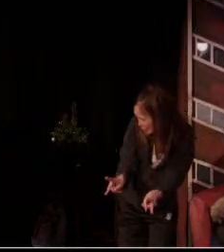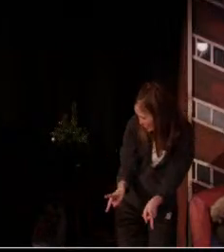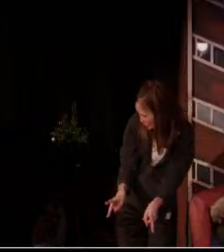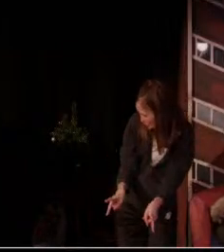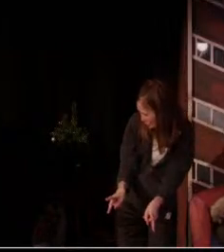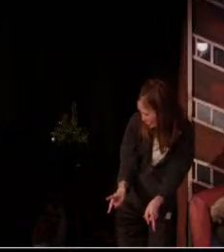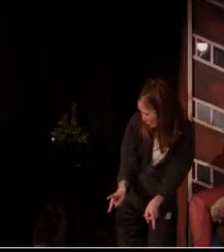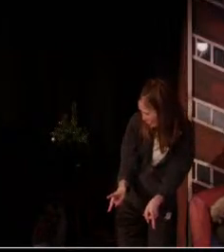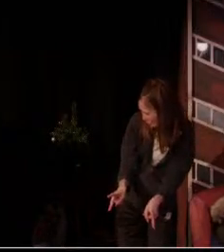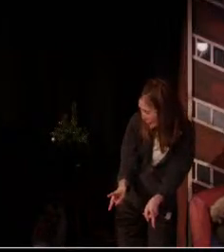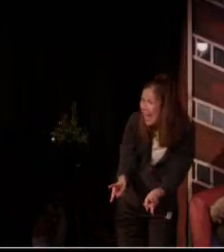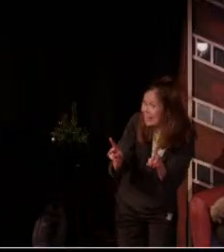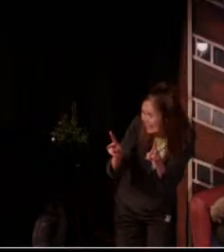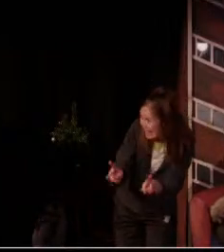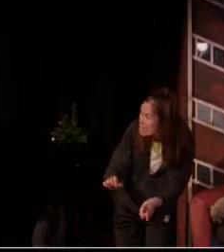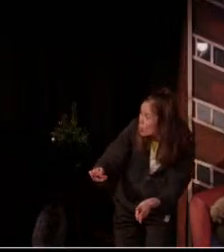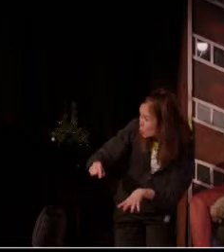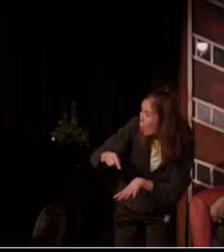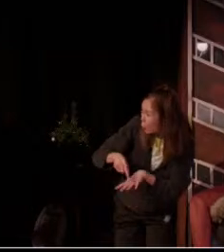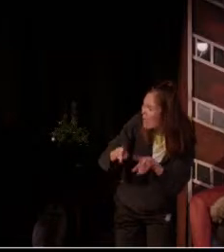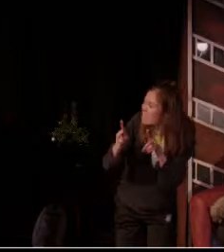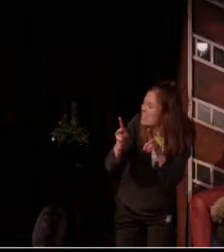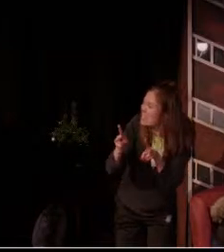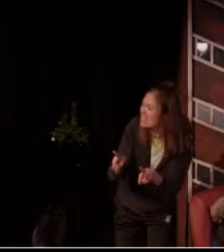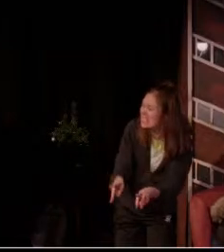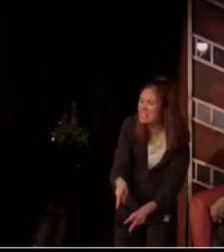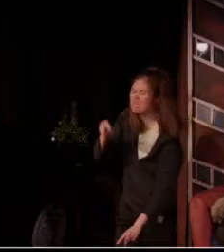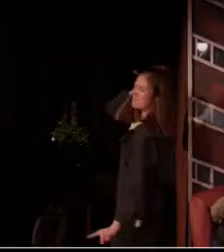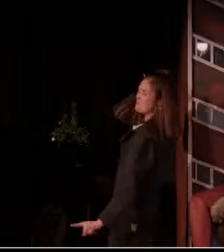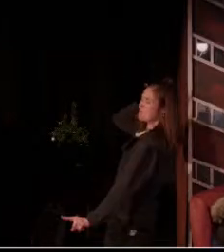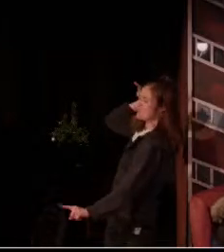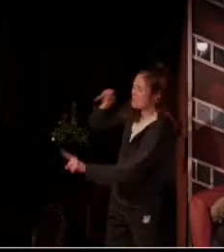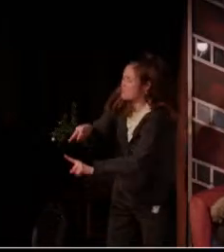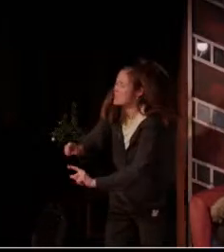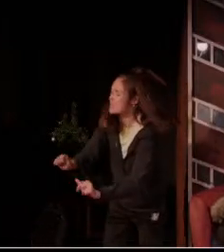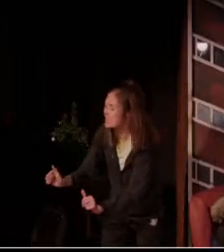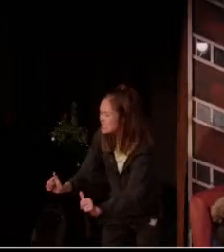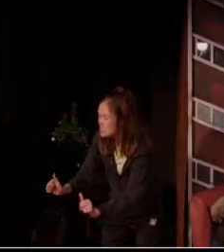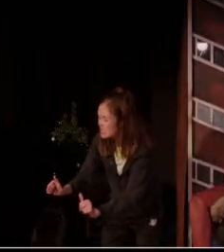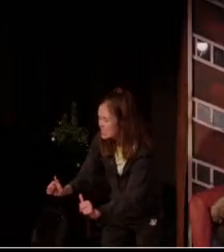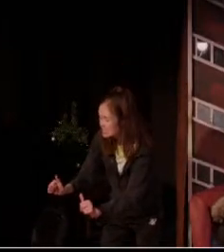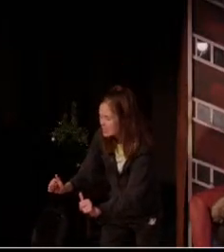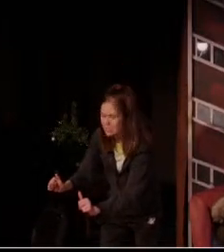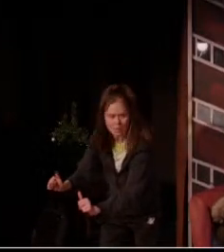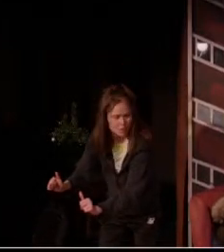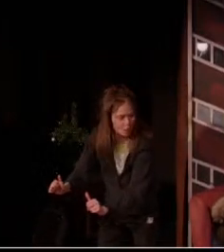vengeance for it not come down yet.